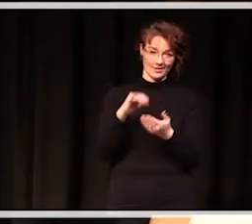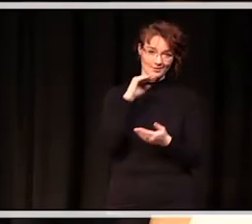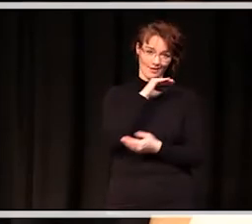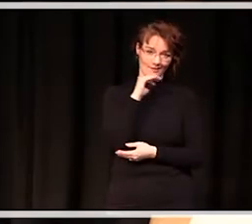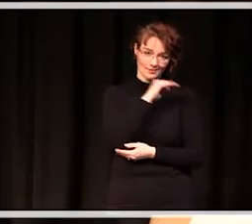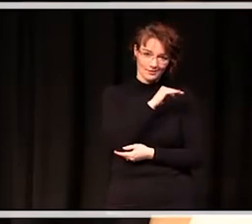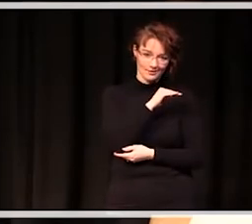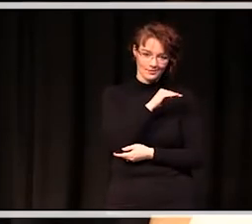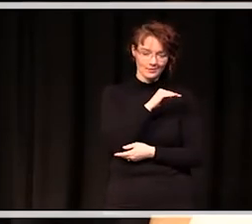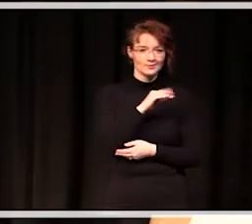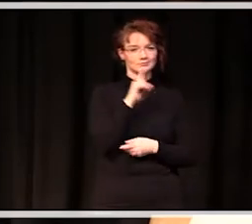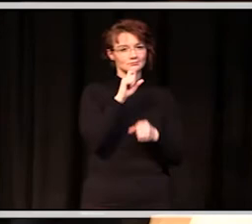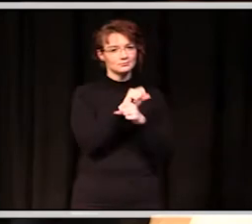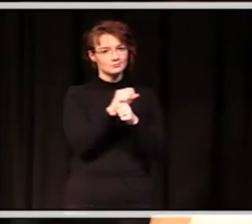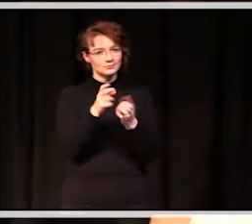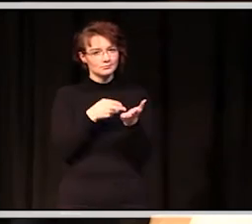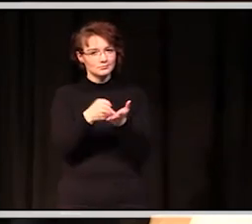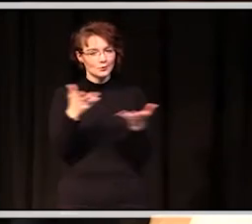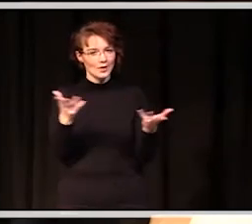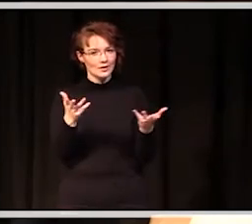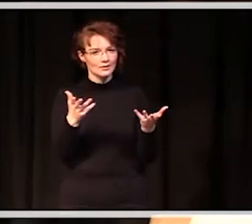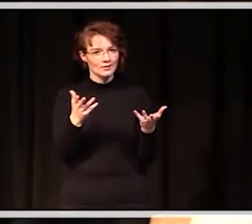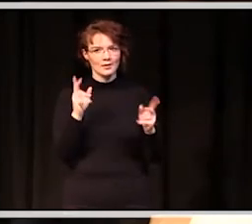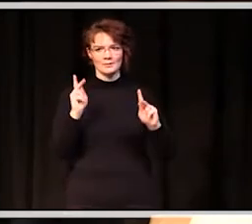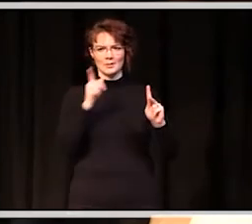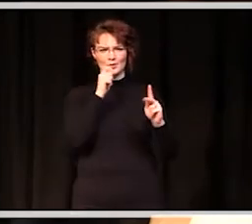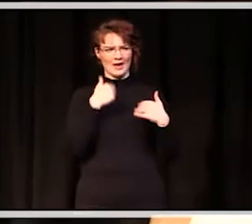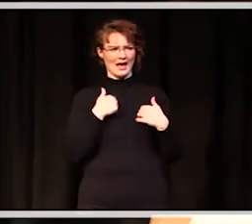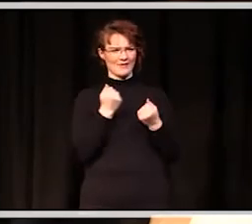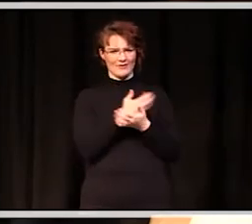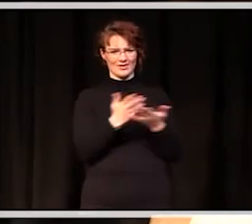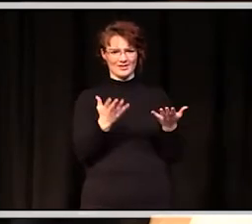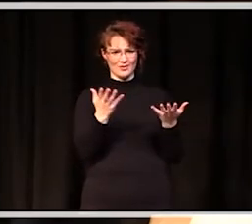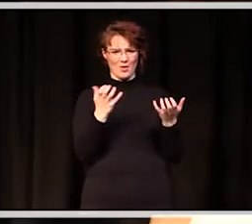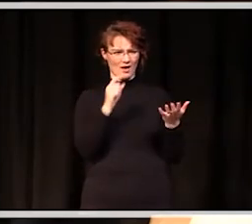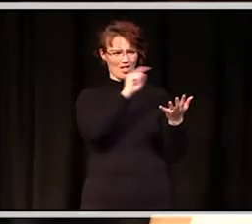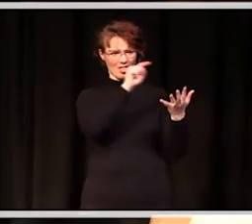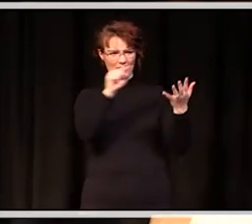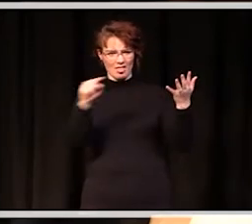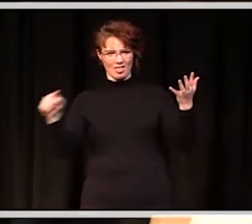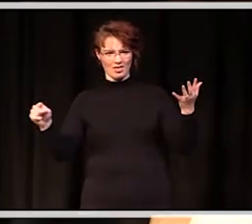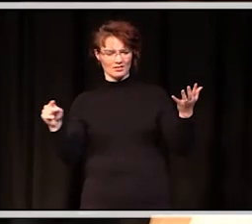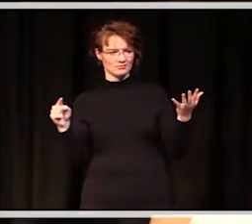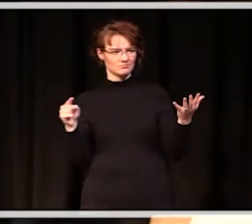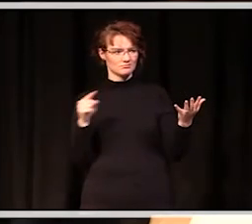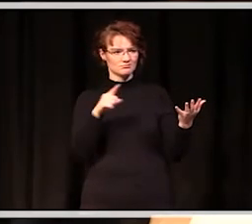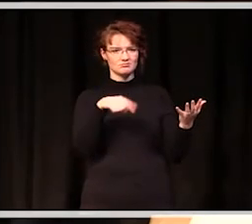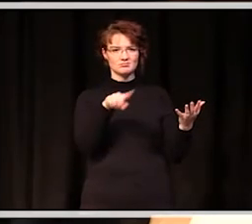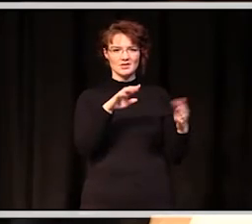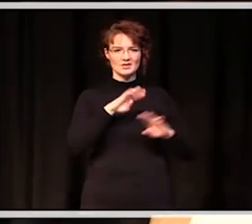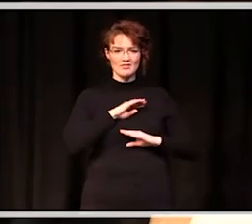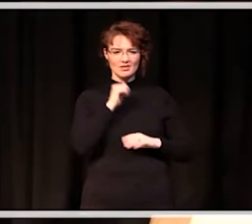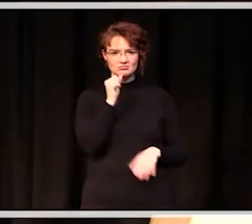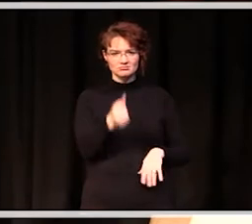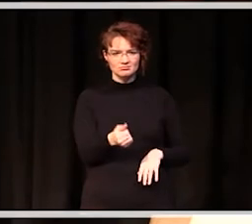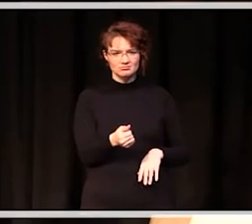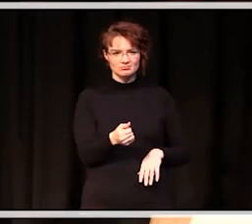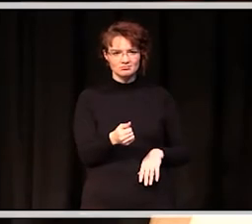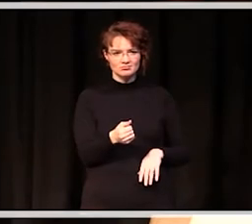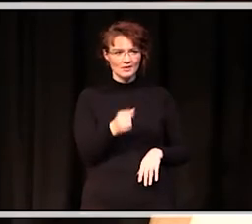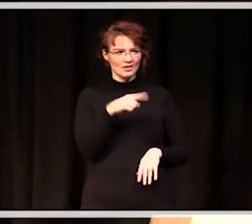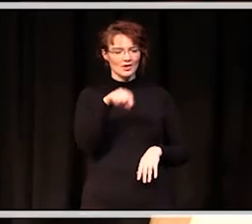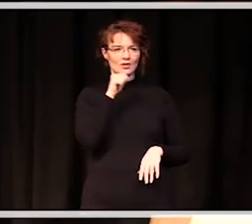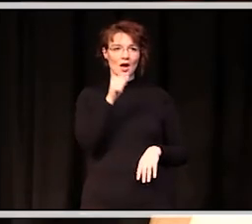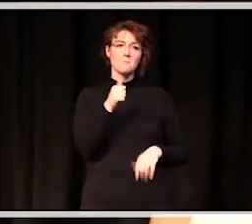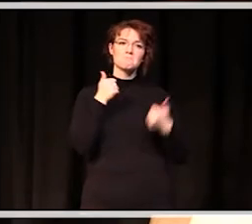And the reality is that if you look at people who have all that, you don't see satisfaction. You don't see